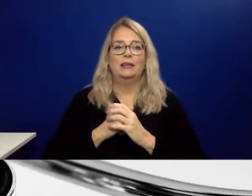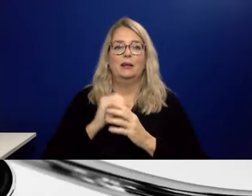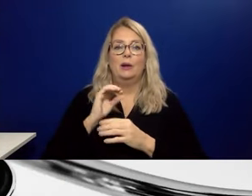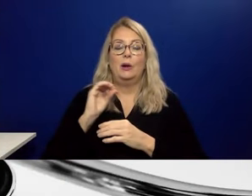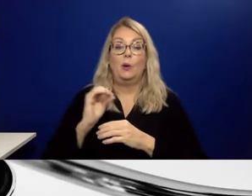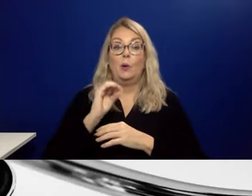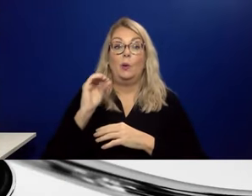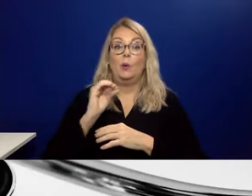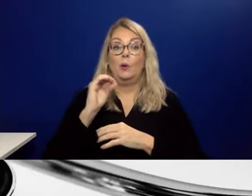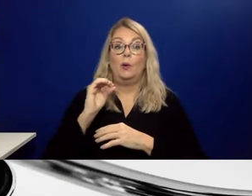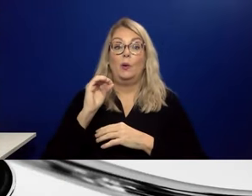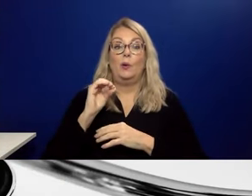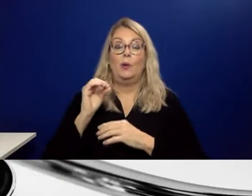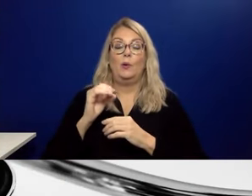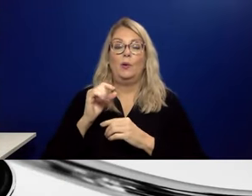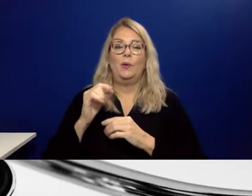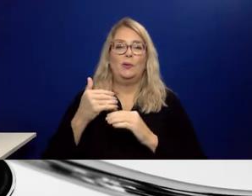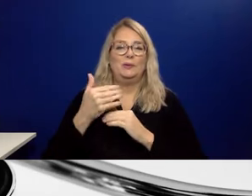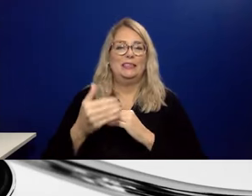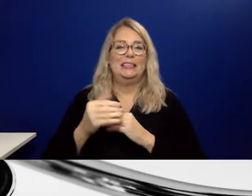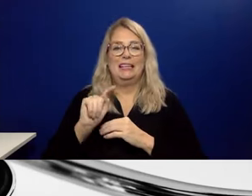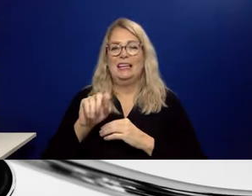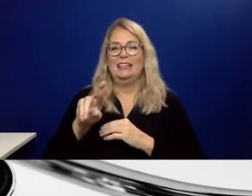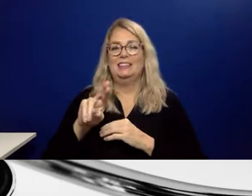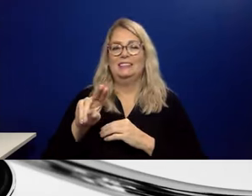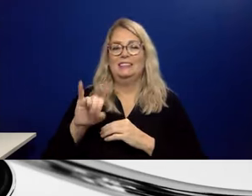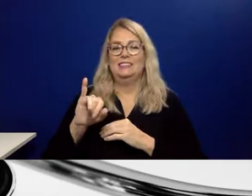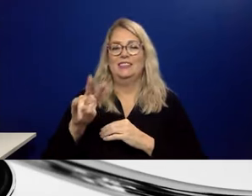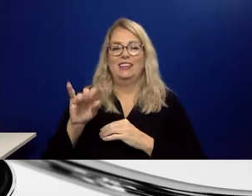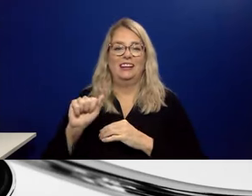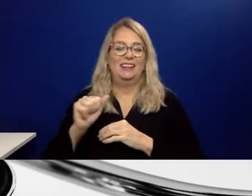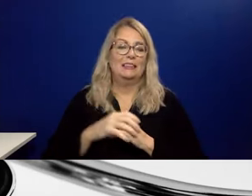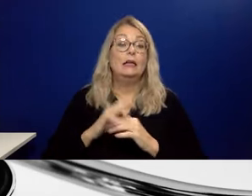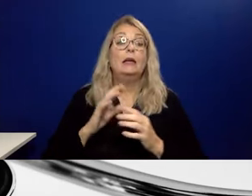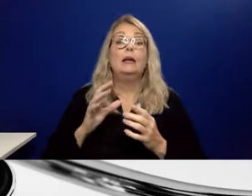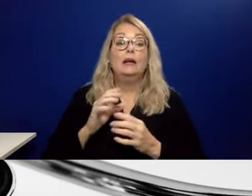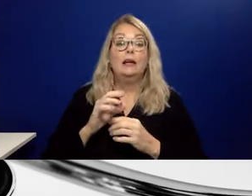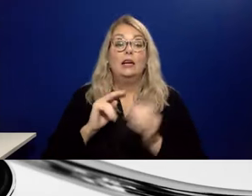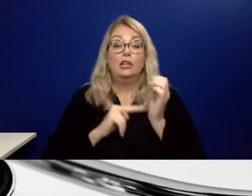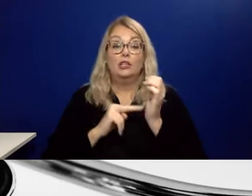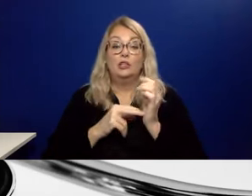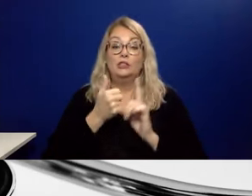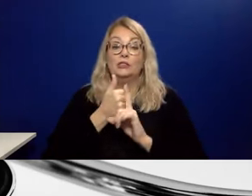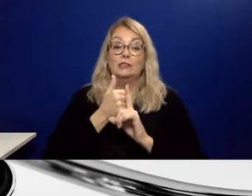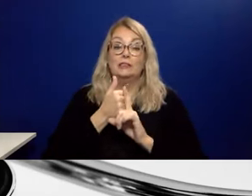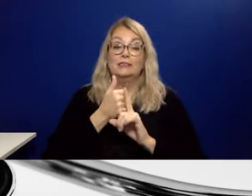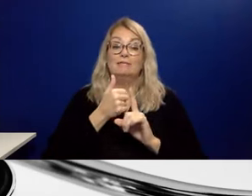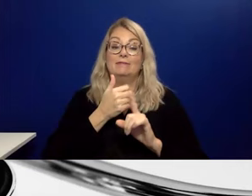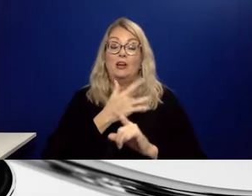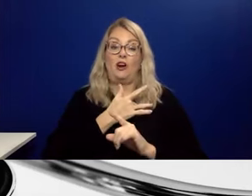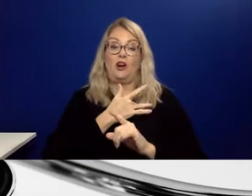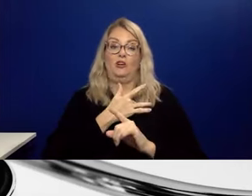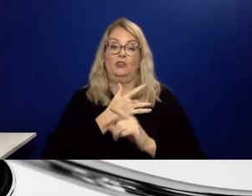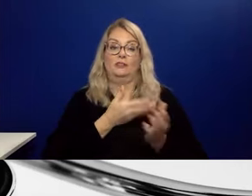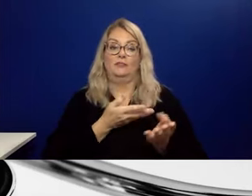Giving away the trivia question. So I'm quoting myself here. Nurses are the heart of delivering this care to